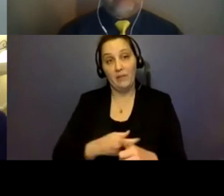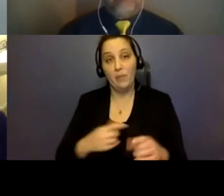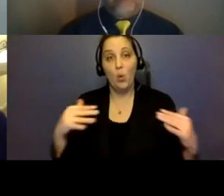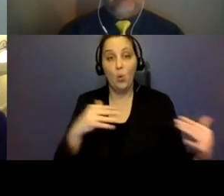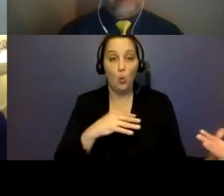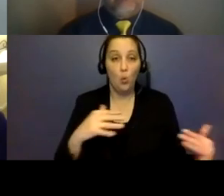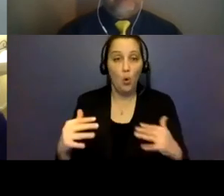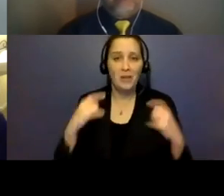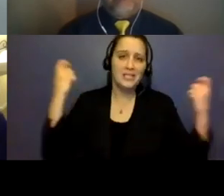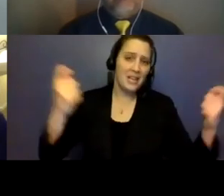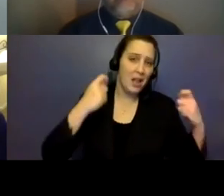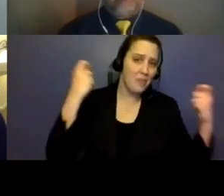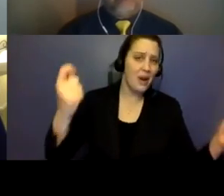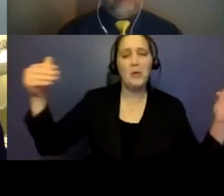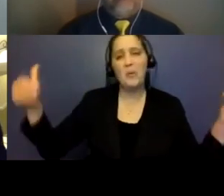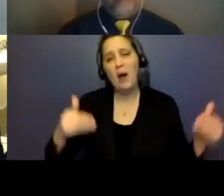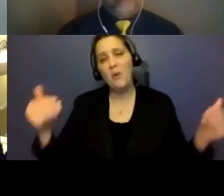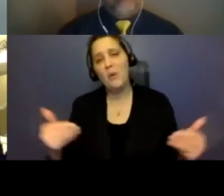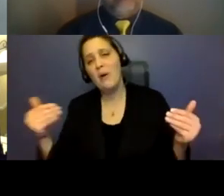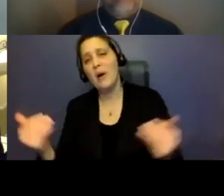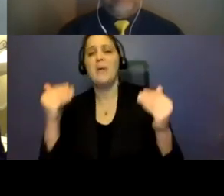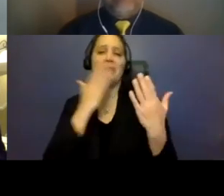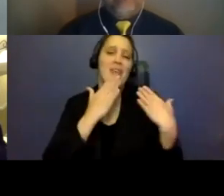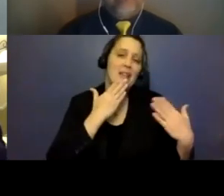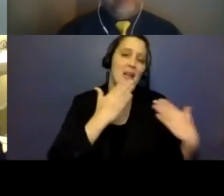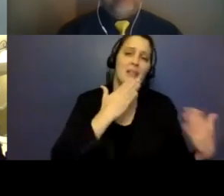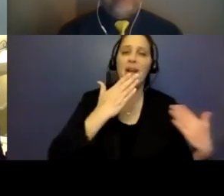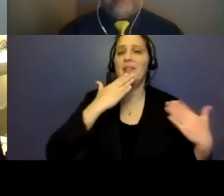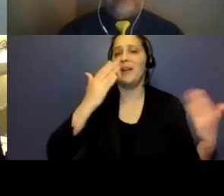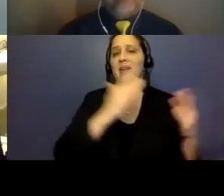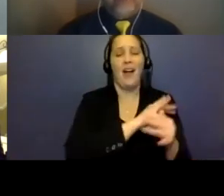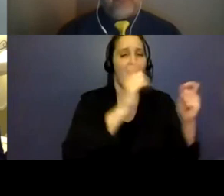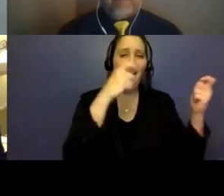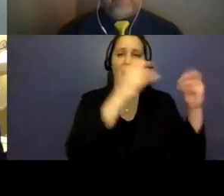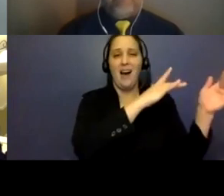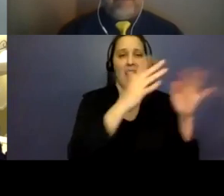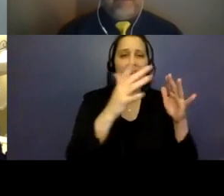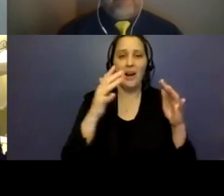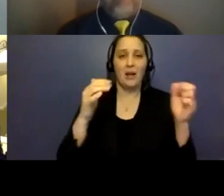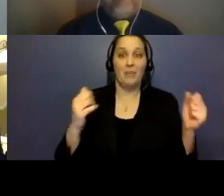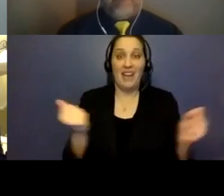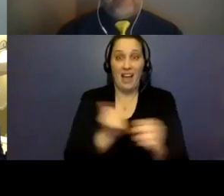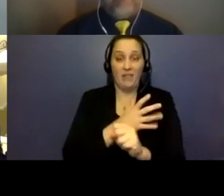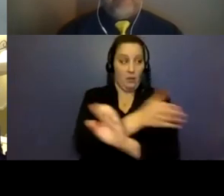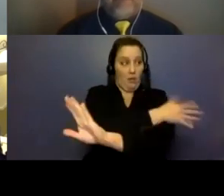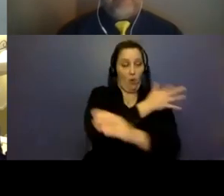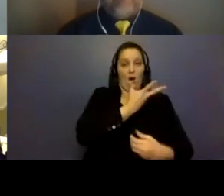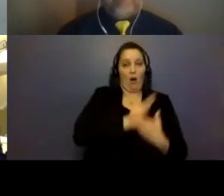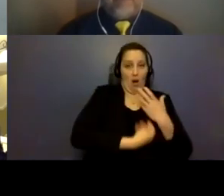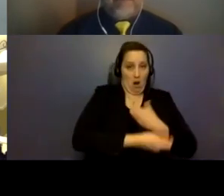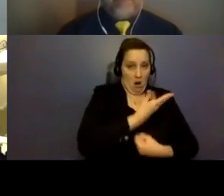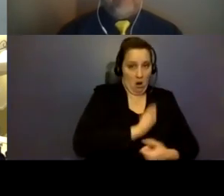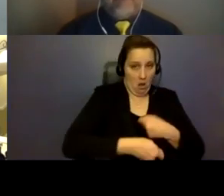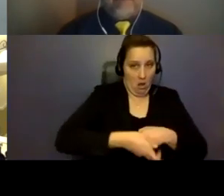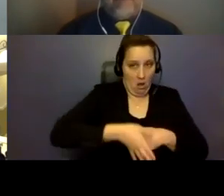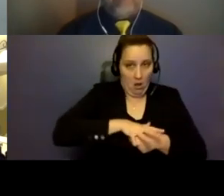great celebrations, everybody welcomed them, they were appreciated. But that stuff that had been clogged up and held in just was still there. And when they